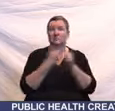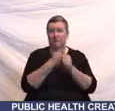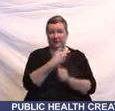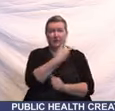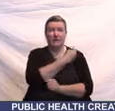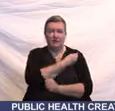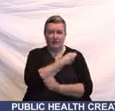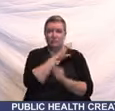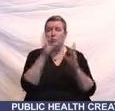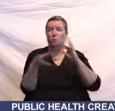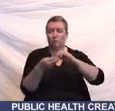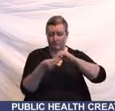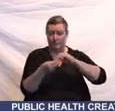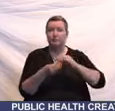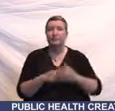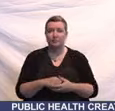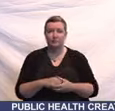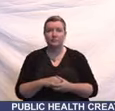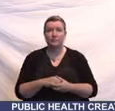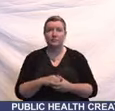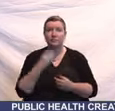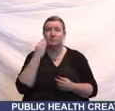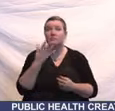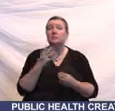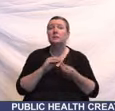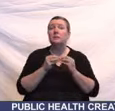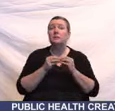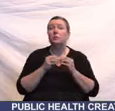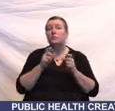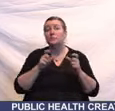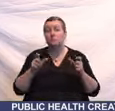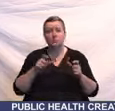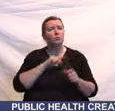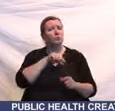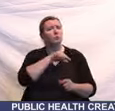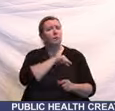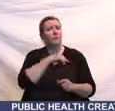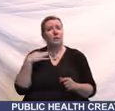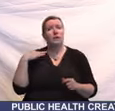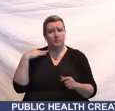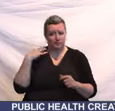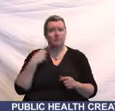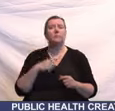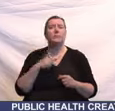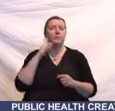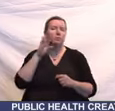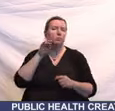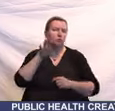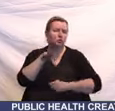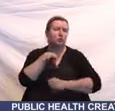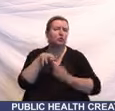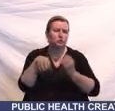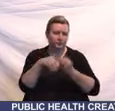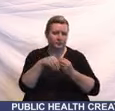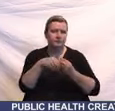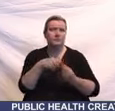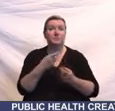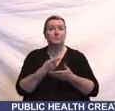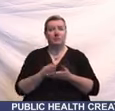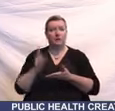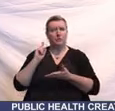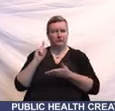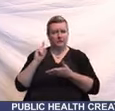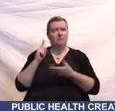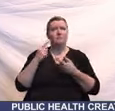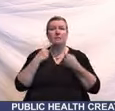totals. And here I should note that the number of New Jerseyans eligible for booster shots has increased with last week's announcement that